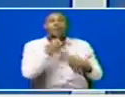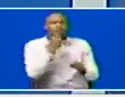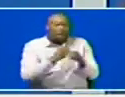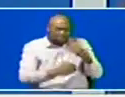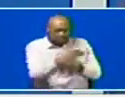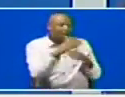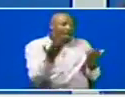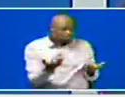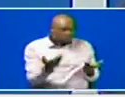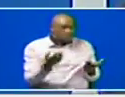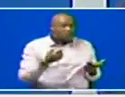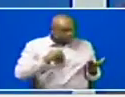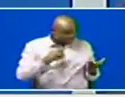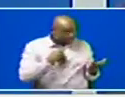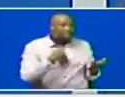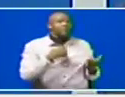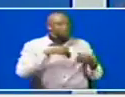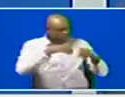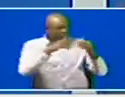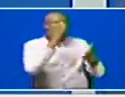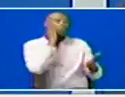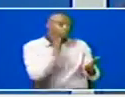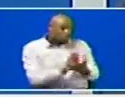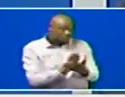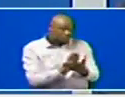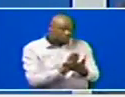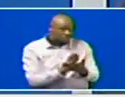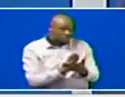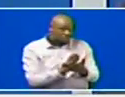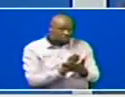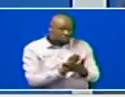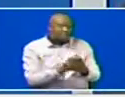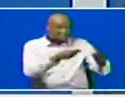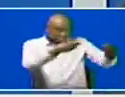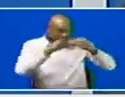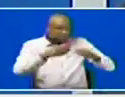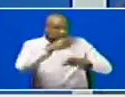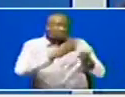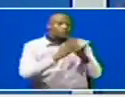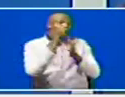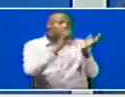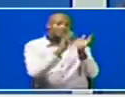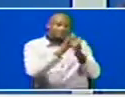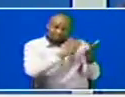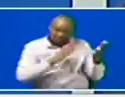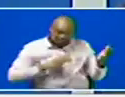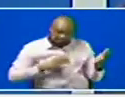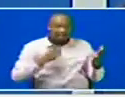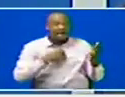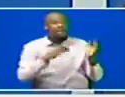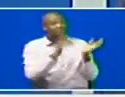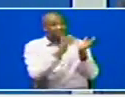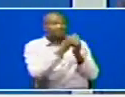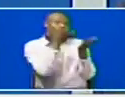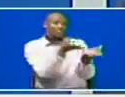forward, holding on to the truths that are given to us through Jesus and in the